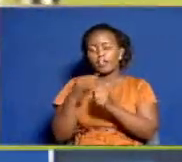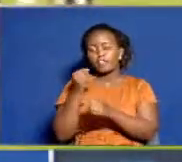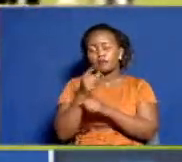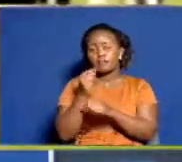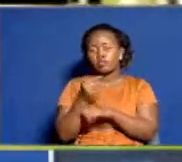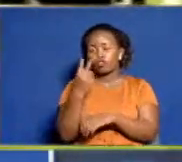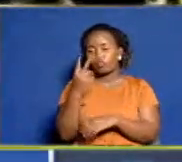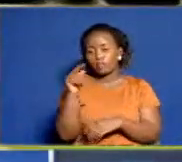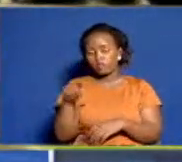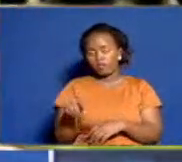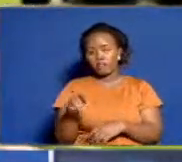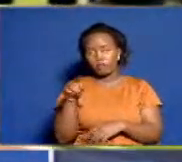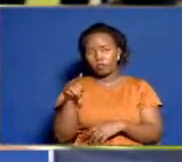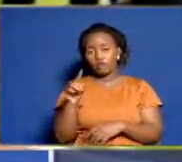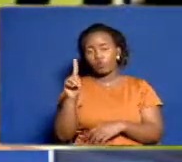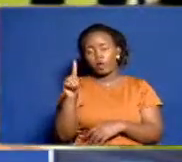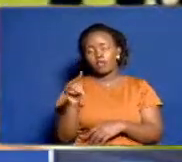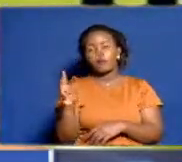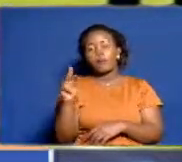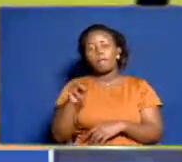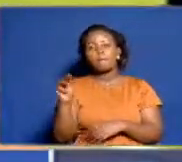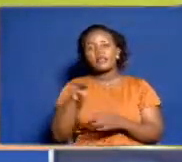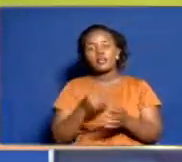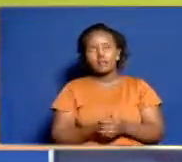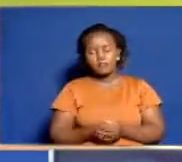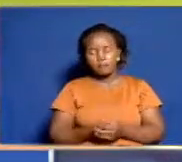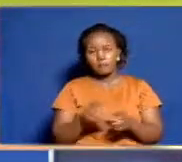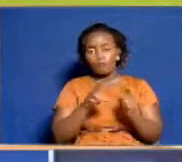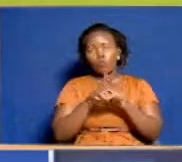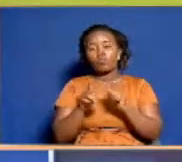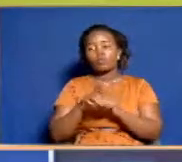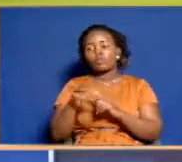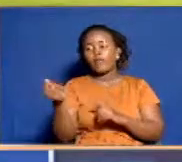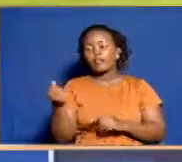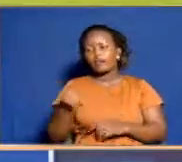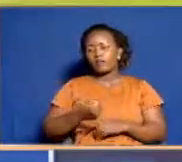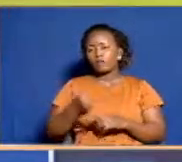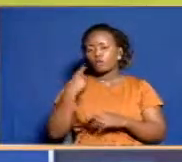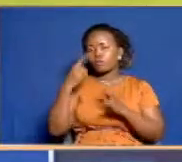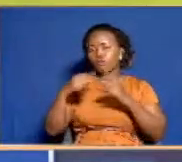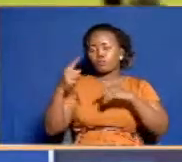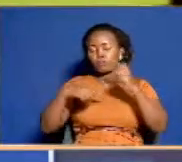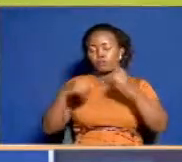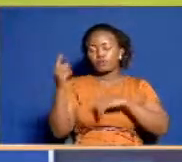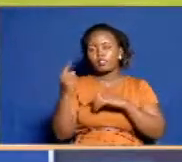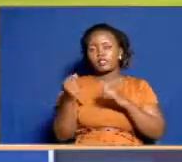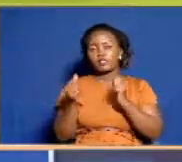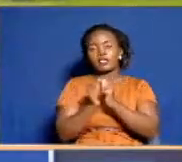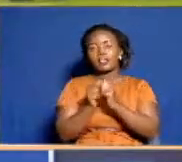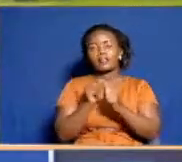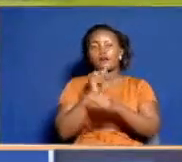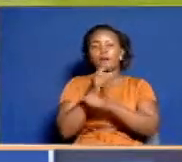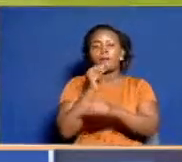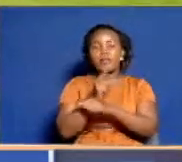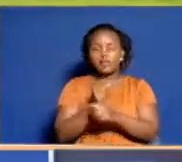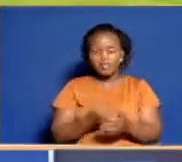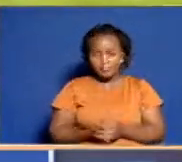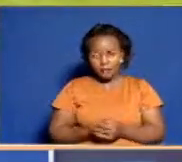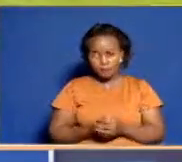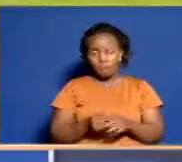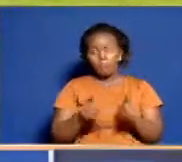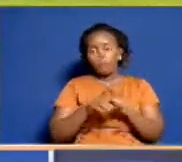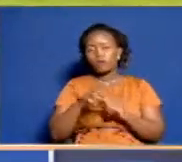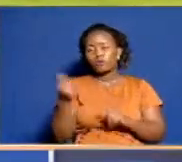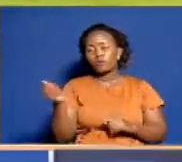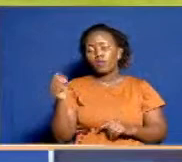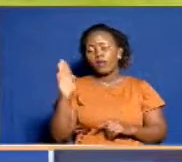25.1 seconds. The women's race was won by Sharon Chepkemei, who clocked 10 minutes 27.5 seconds, while Jolestine Biwot